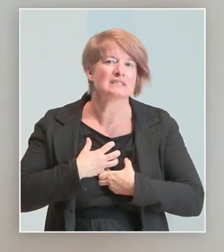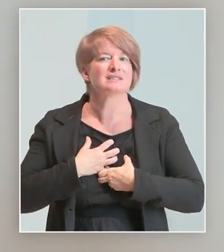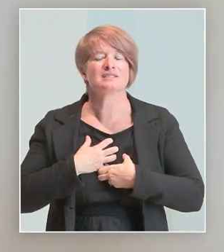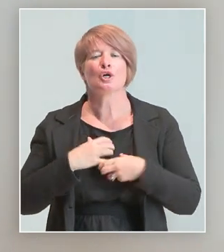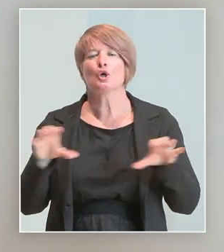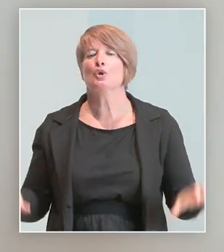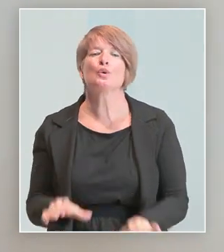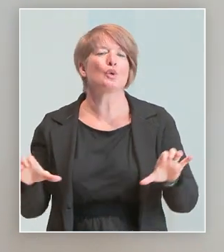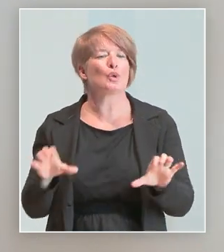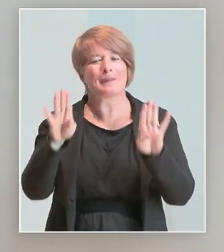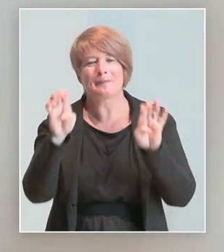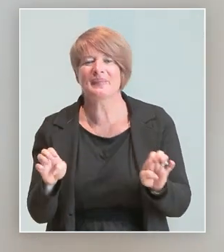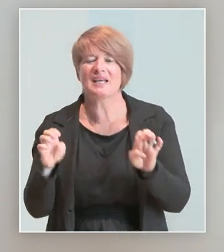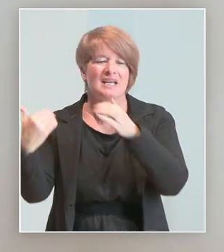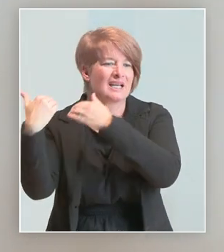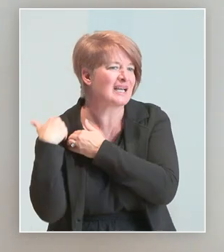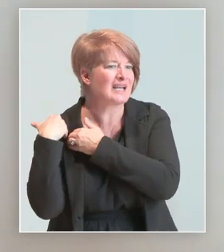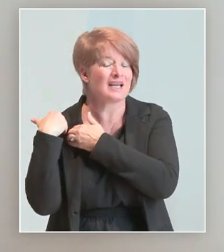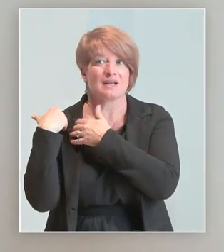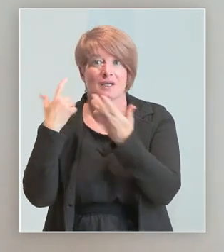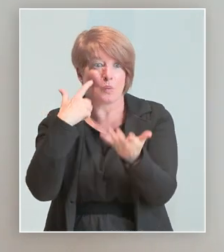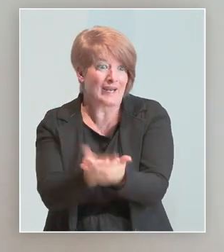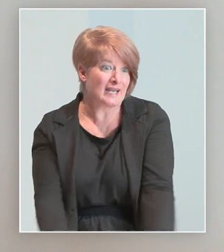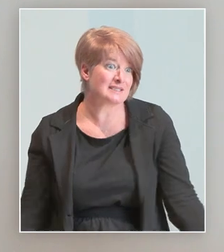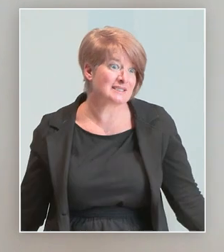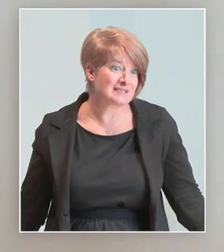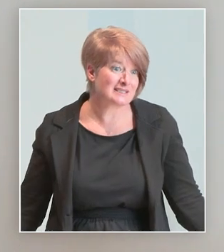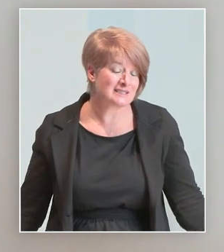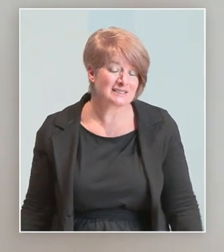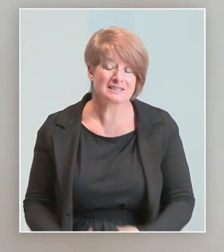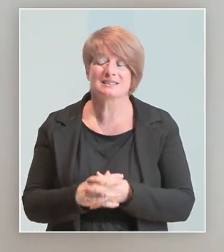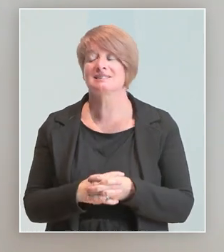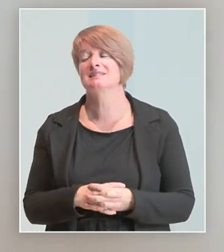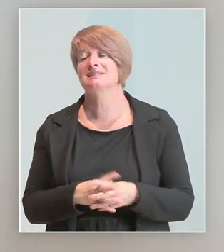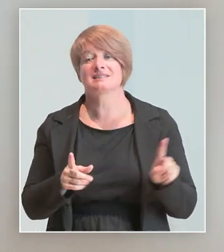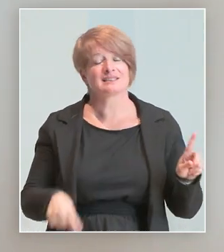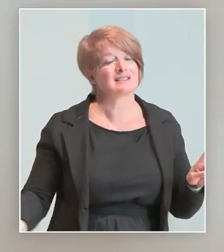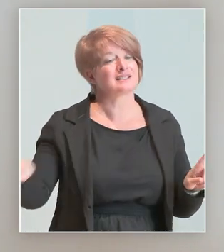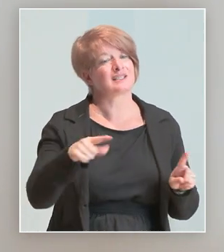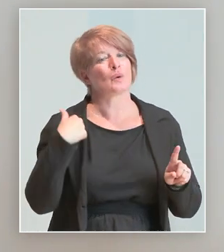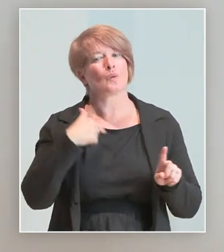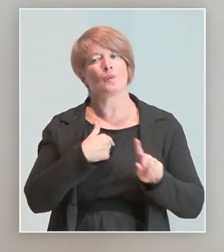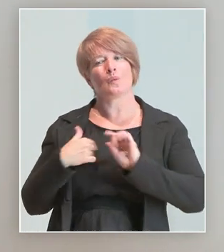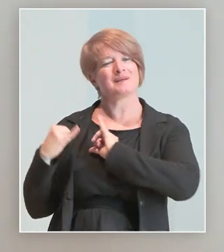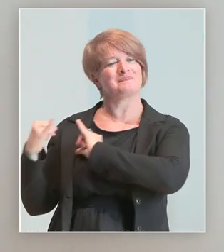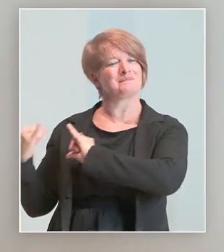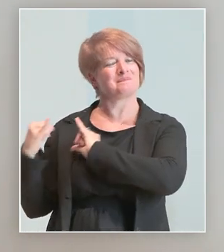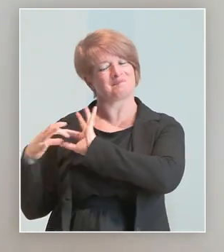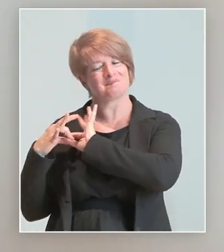be, bear, and do ministry of witness. Those with whom we are kin and